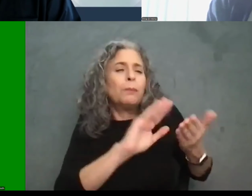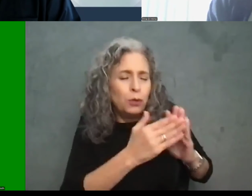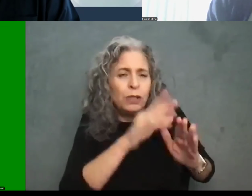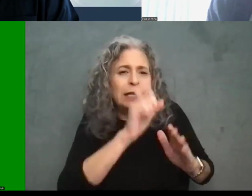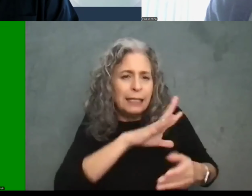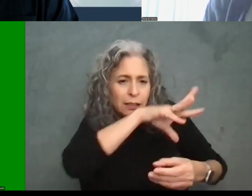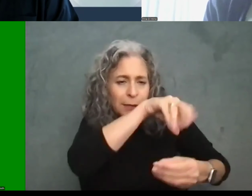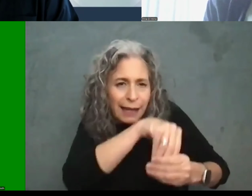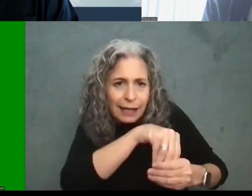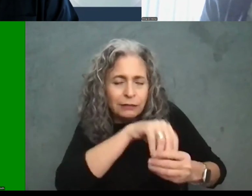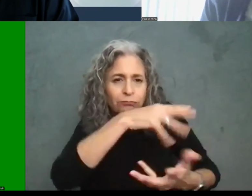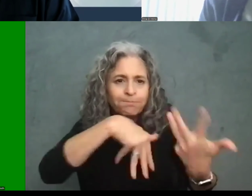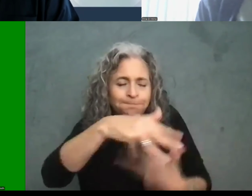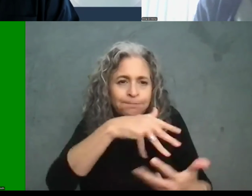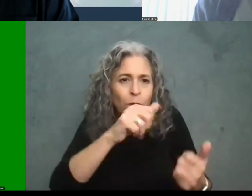engaged.